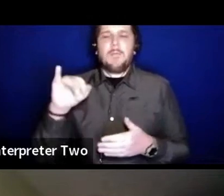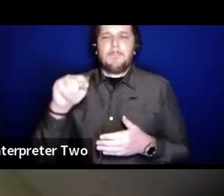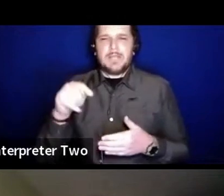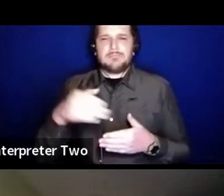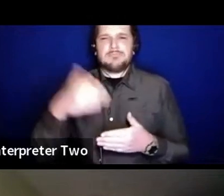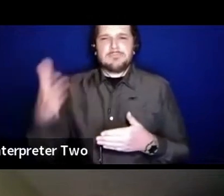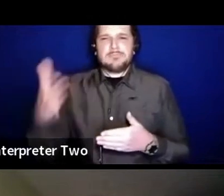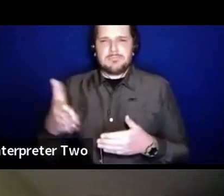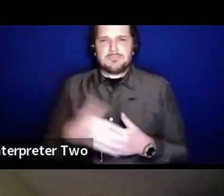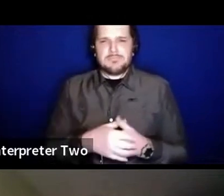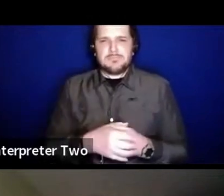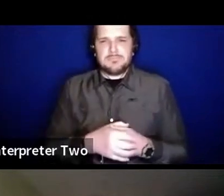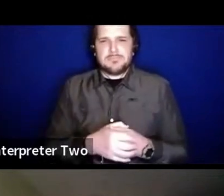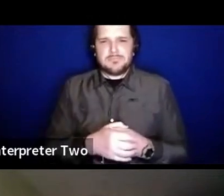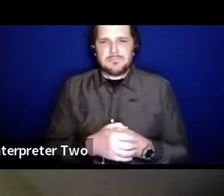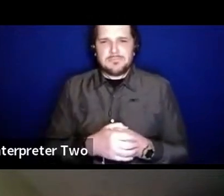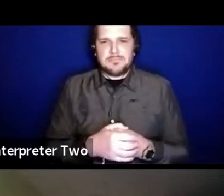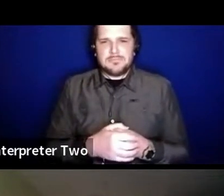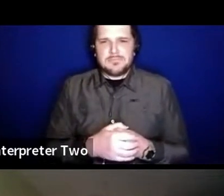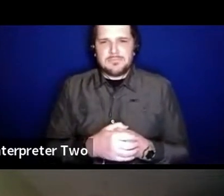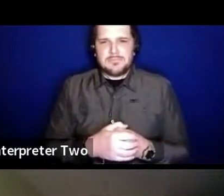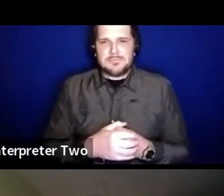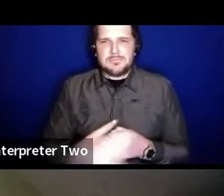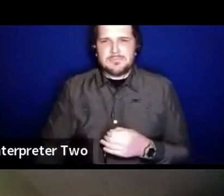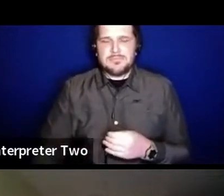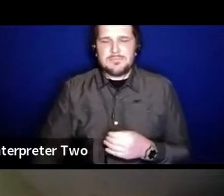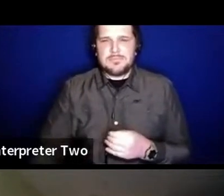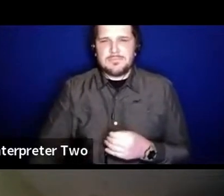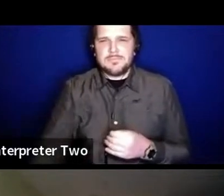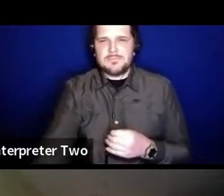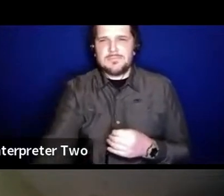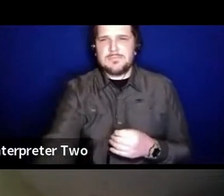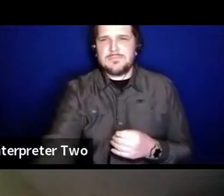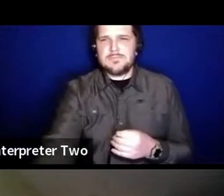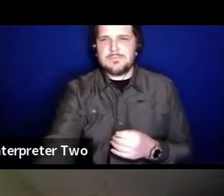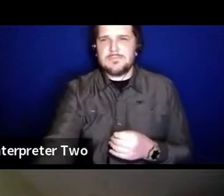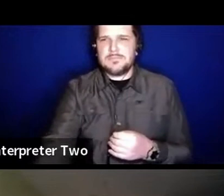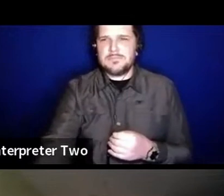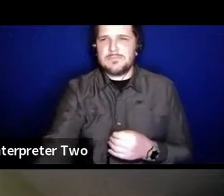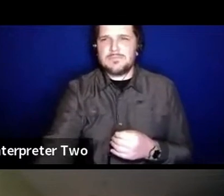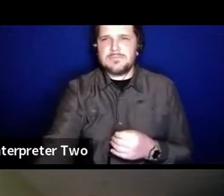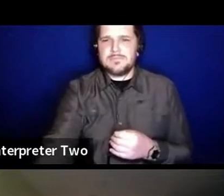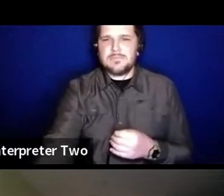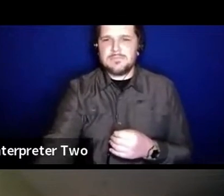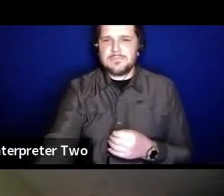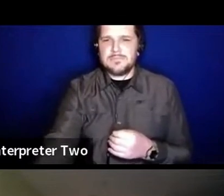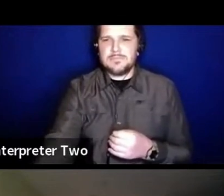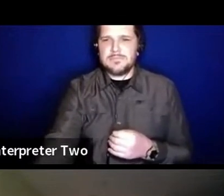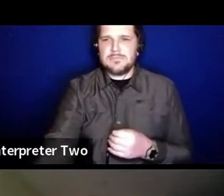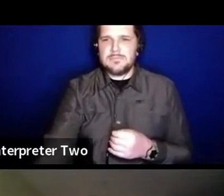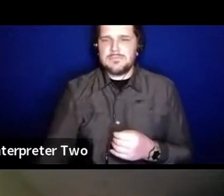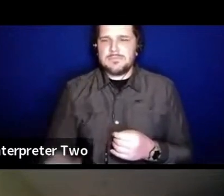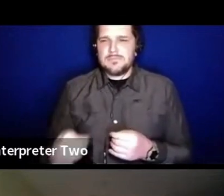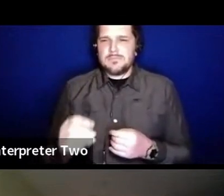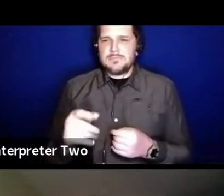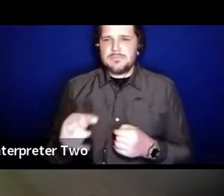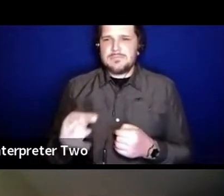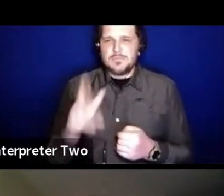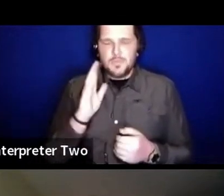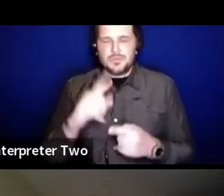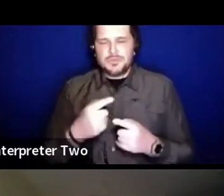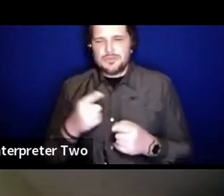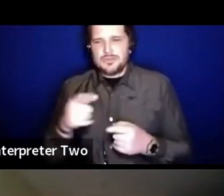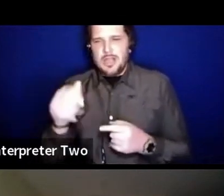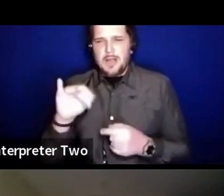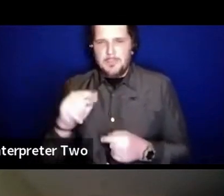it to Amit and then Jackie, and then we will actually get started with the questions. So Amit, take it away.